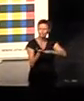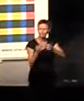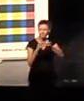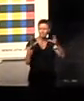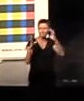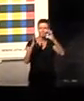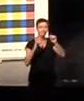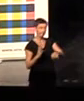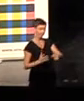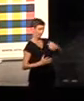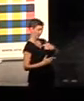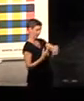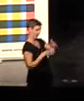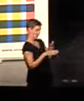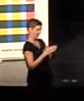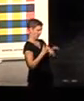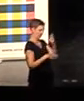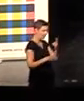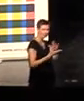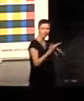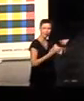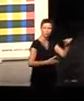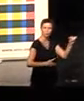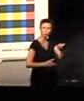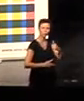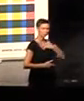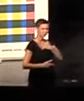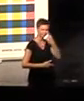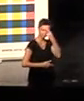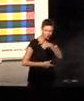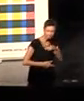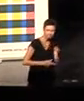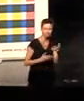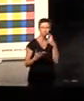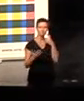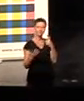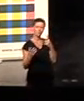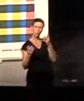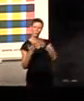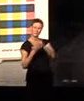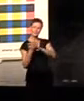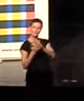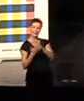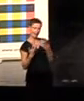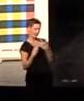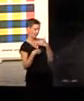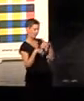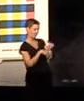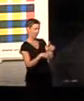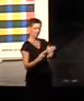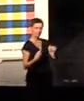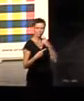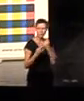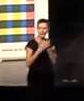people working in hart en cultuur shot adapter gading te vinden met een watje spreading zet je springen